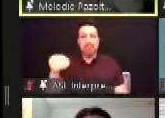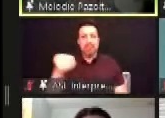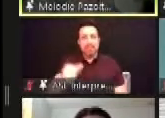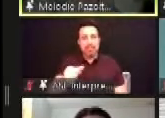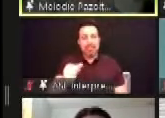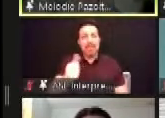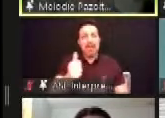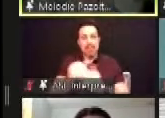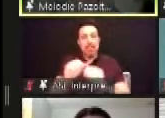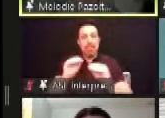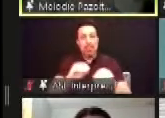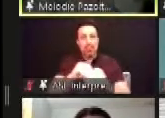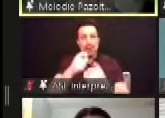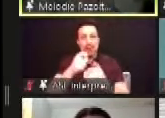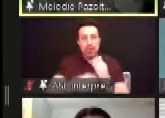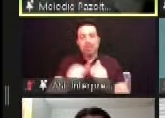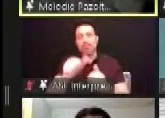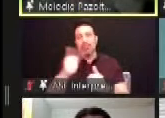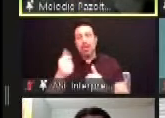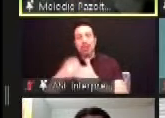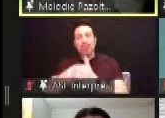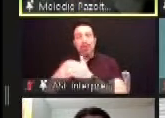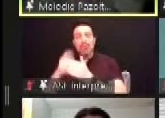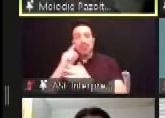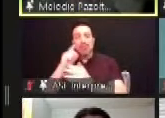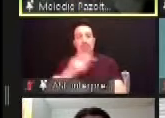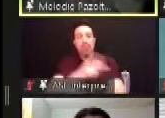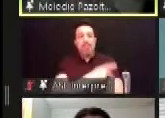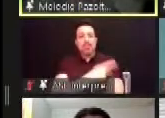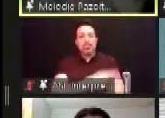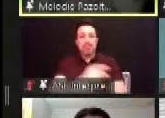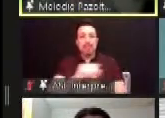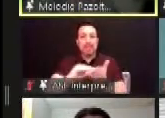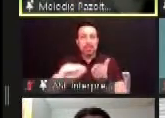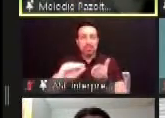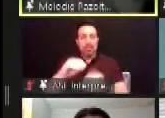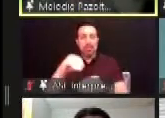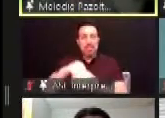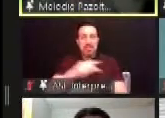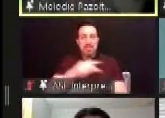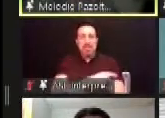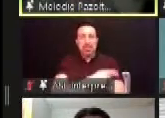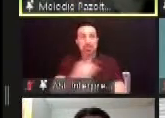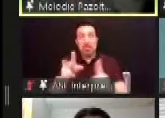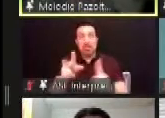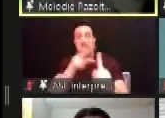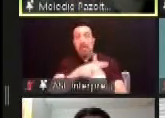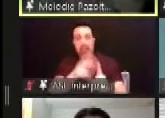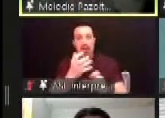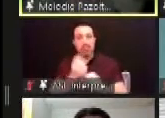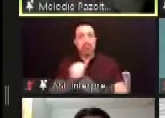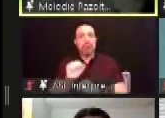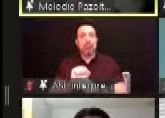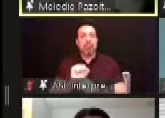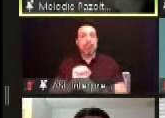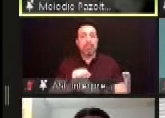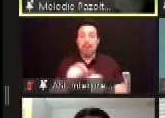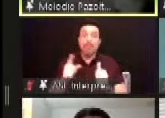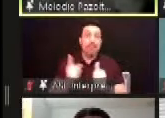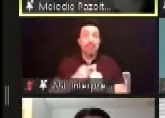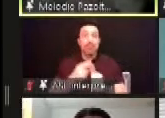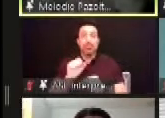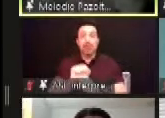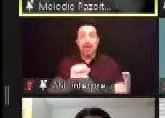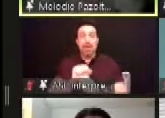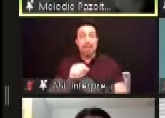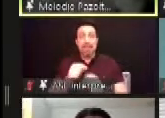other supports for people discharging from inpatient settings. She applied and landed the job. The first job